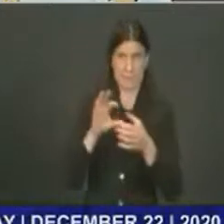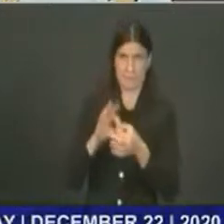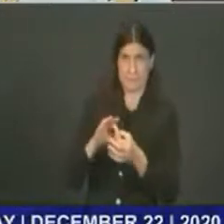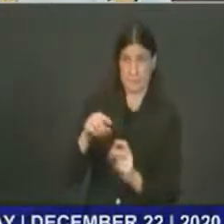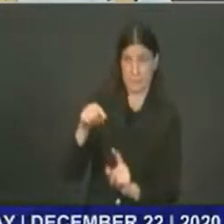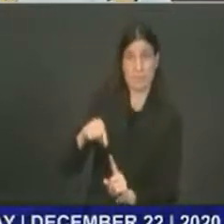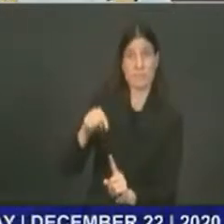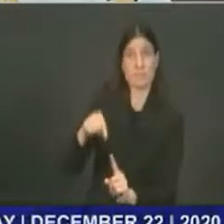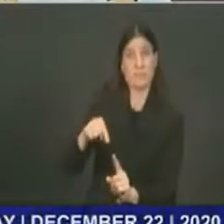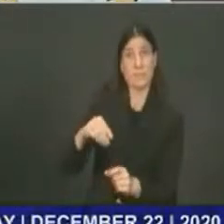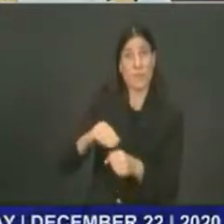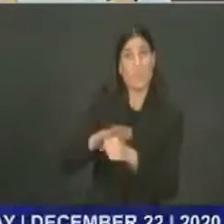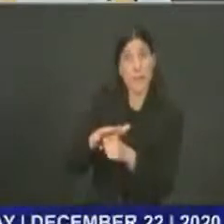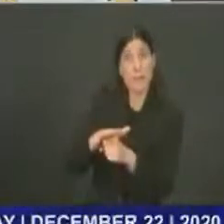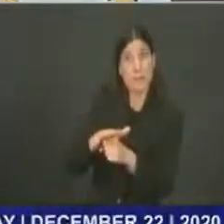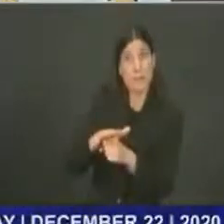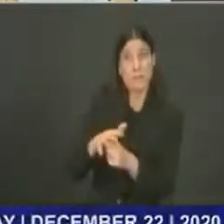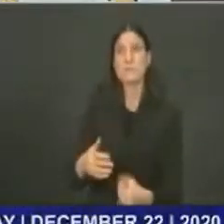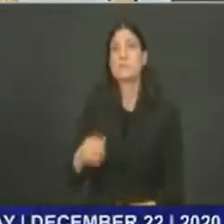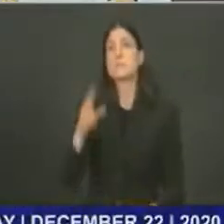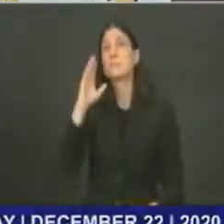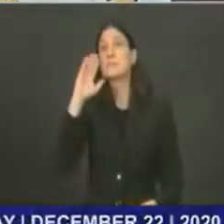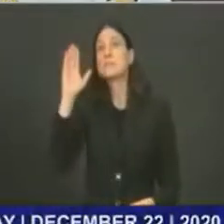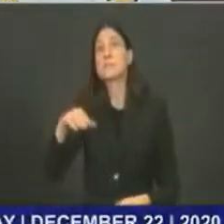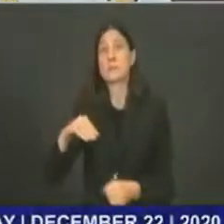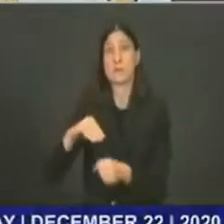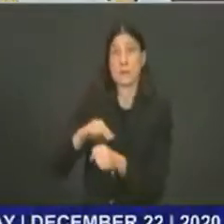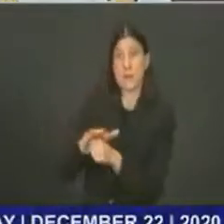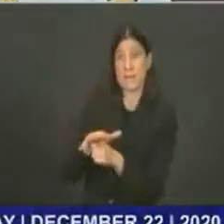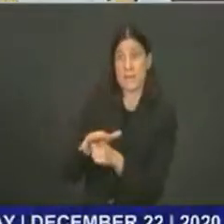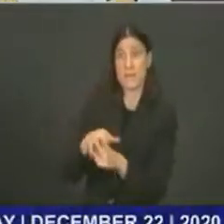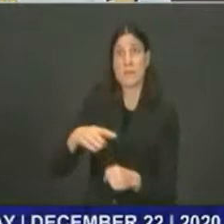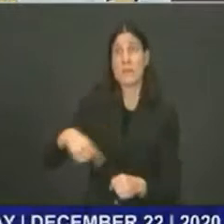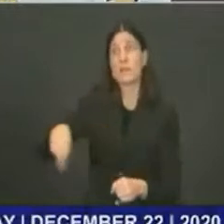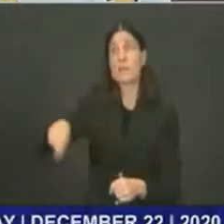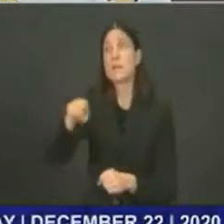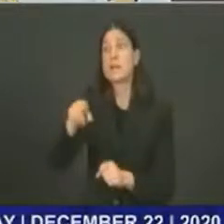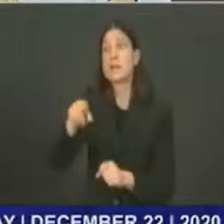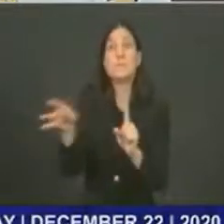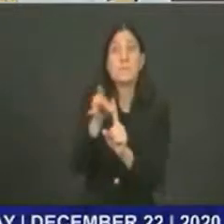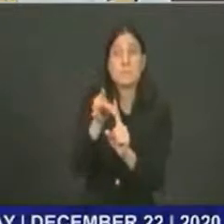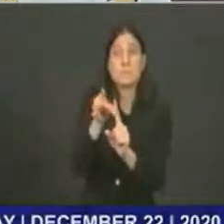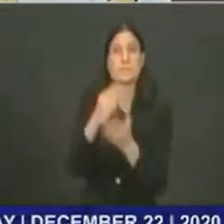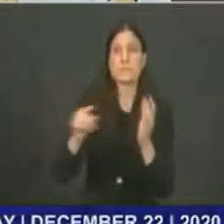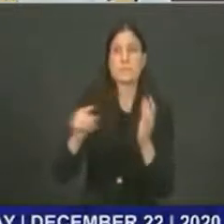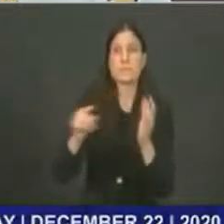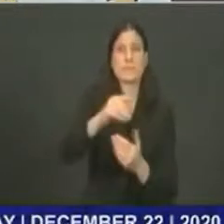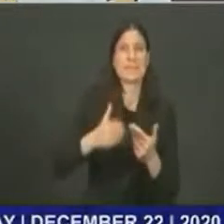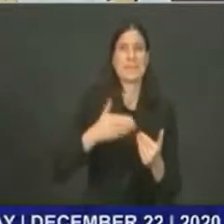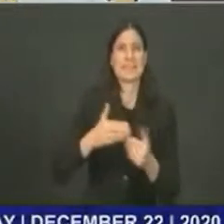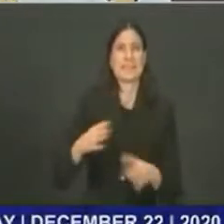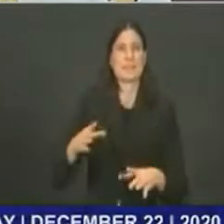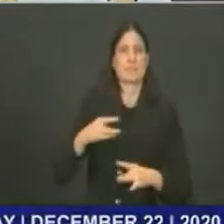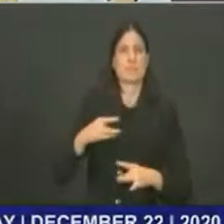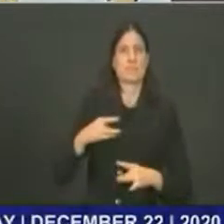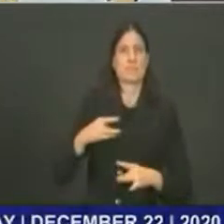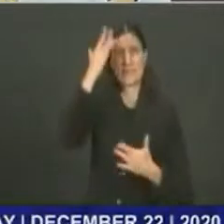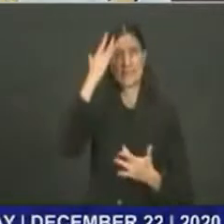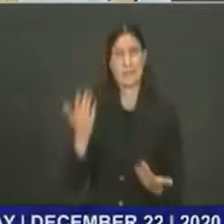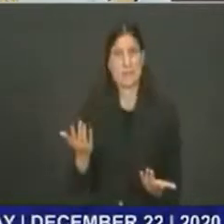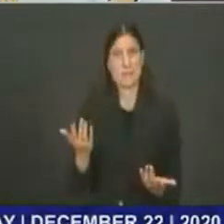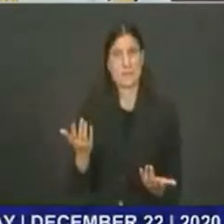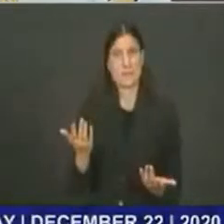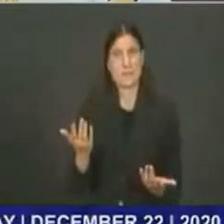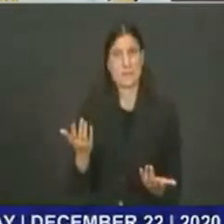to this virus, it's pretty clear that getting tested and then being able to change your behavior if you're positive by going into